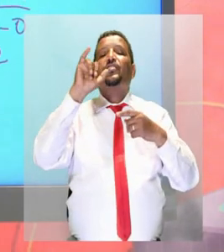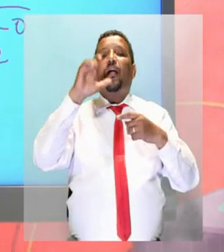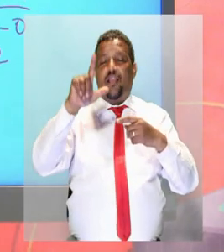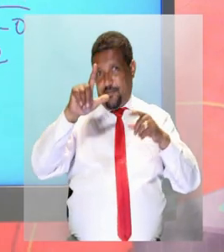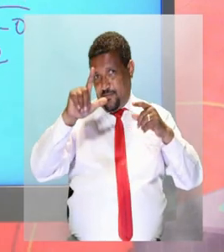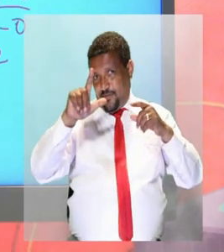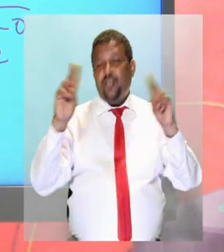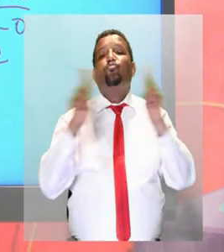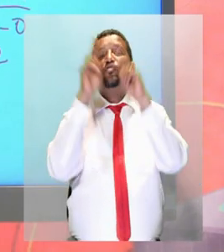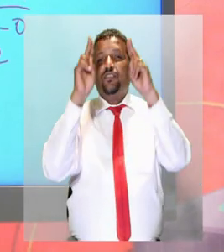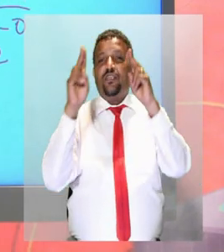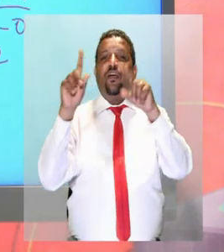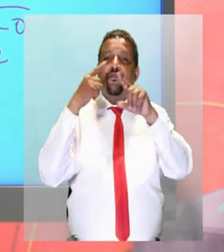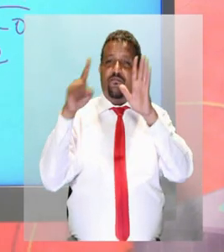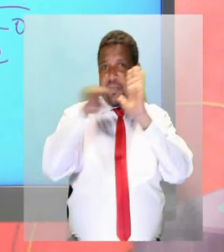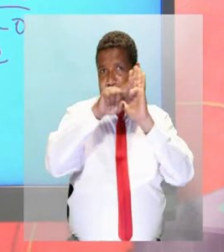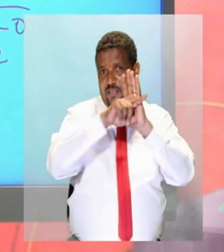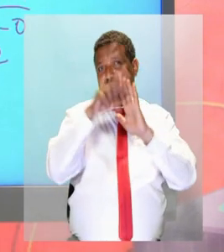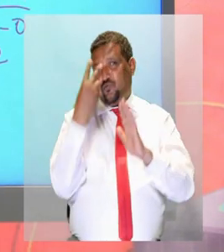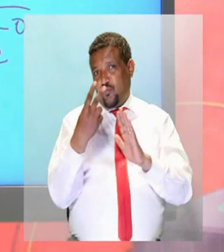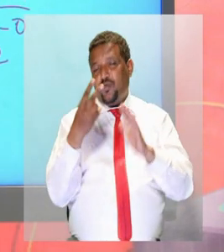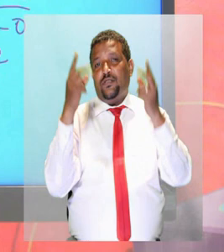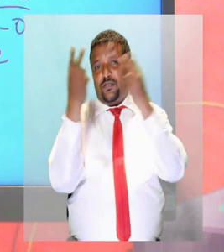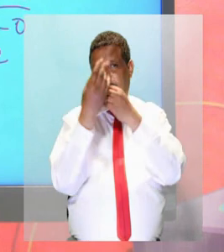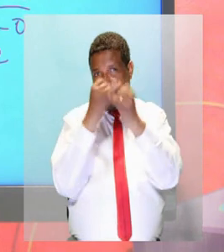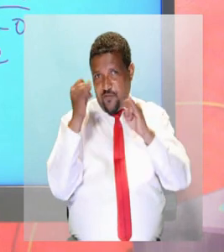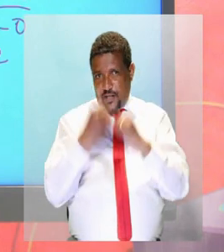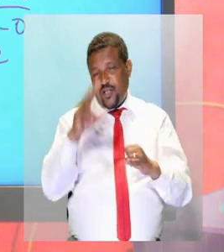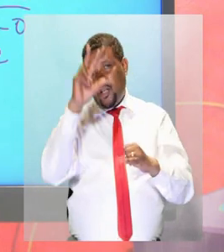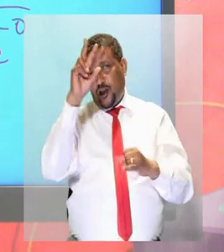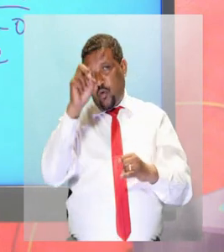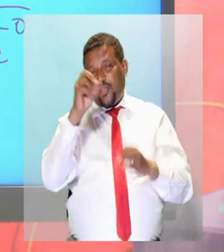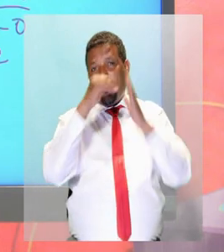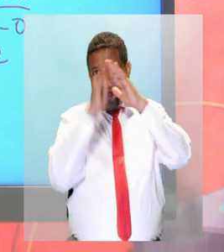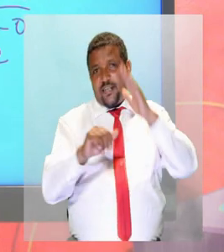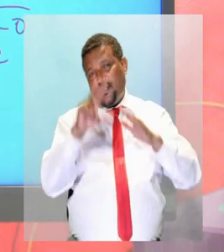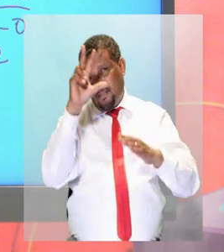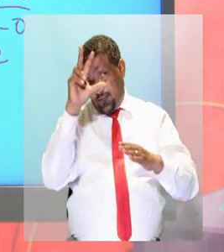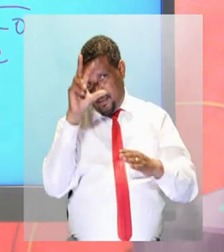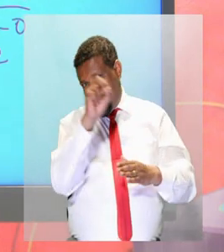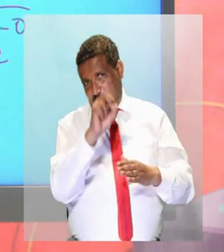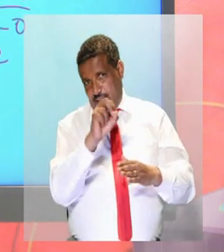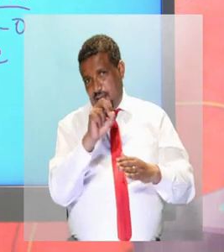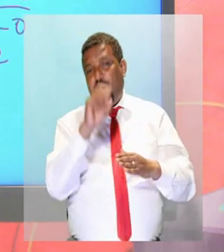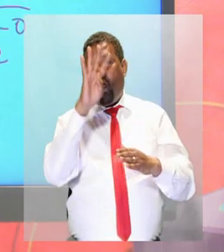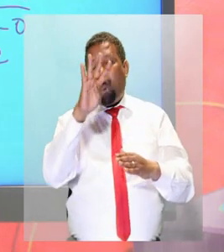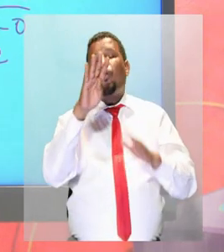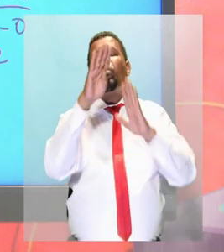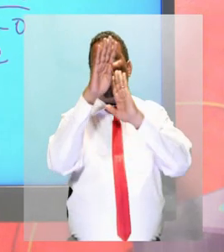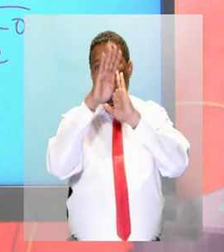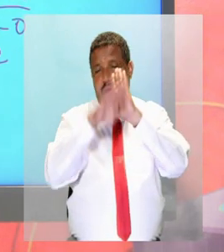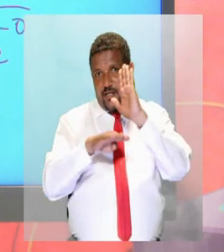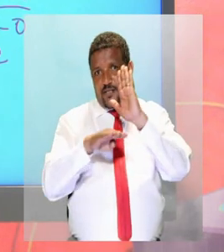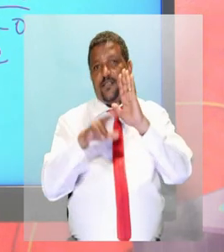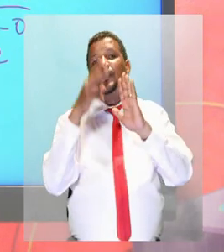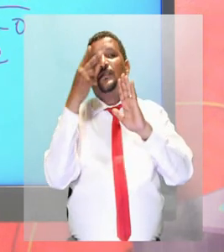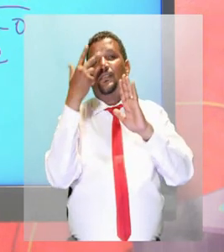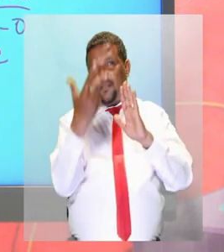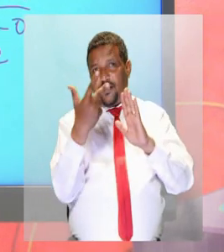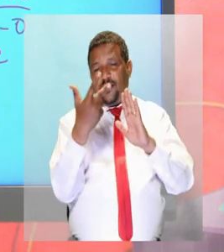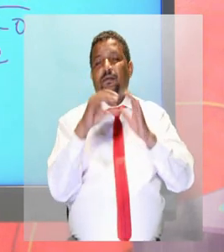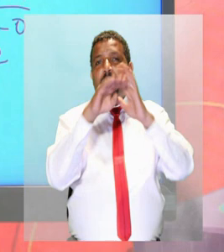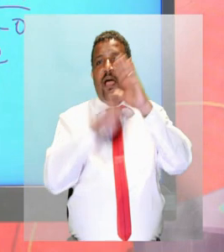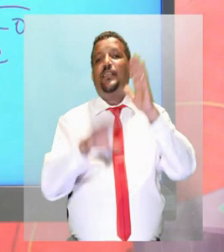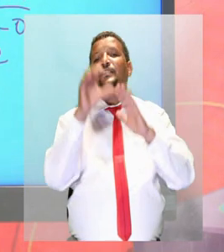10, because it is calculated by dividing 20 minus 30 for minus 3, which is minus 10.